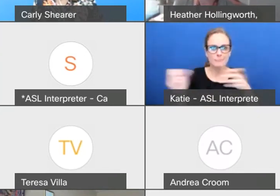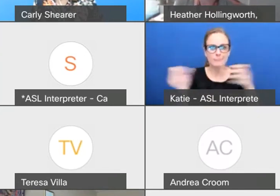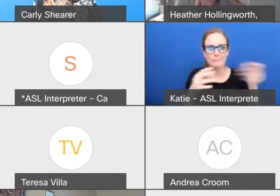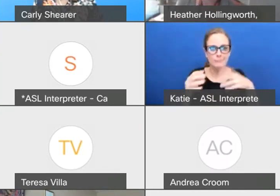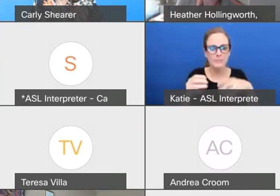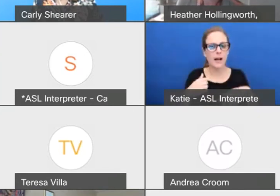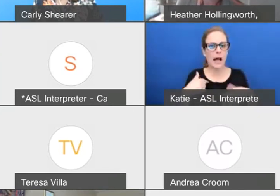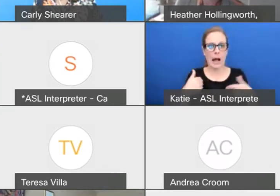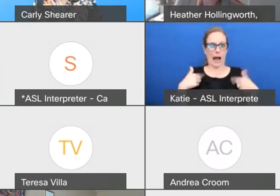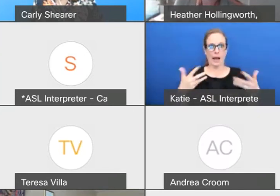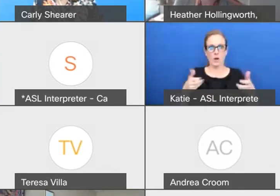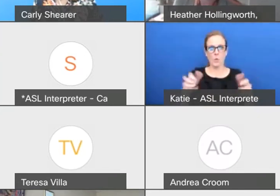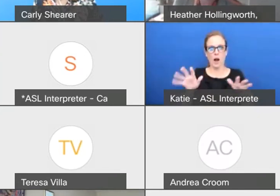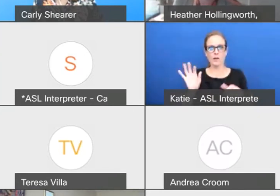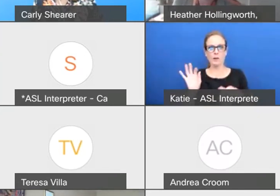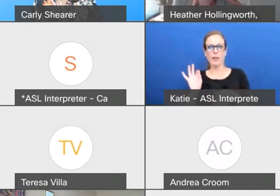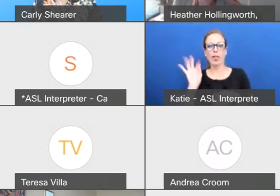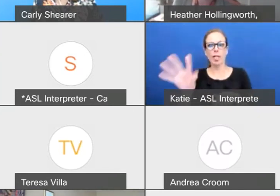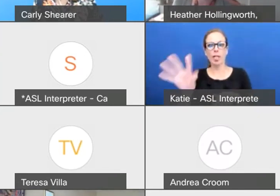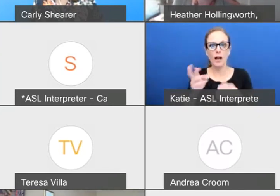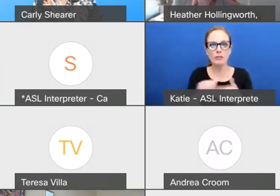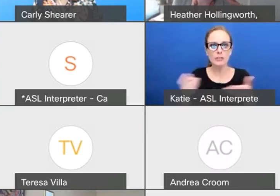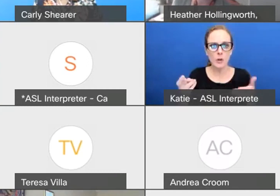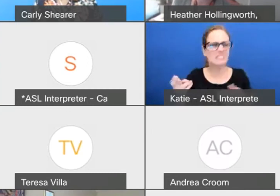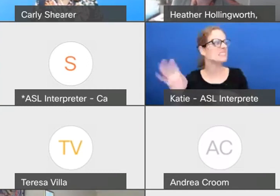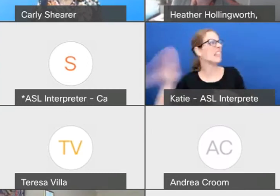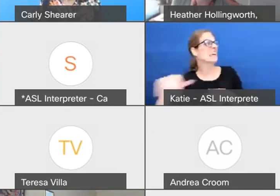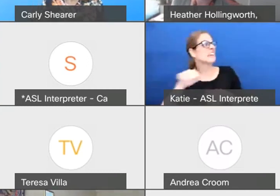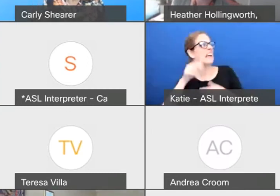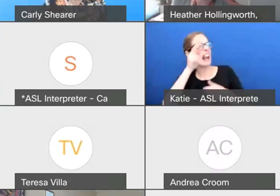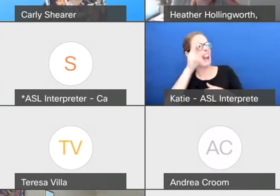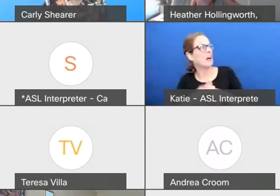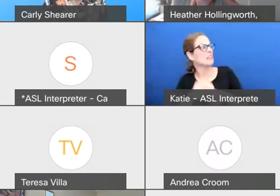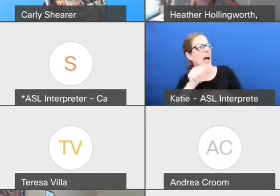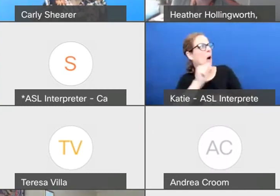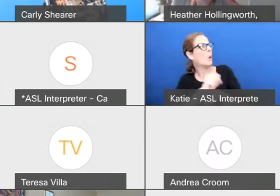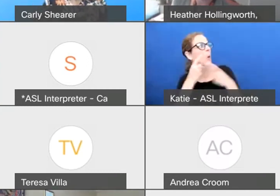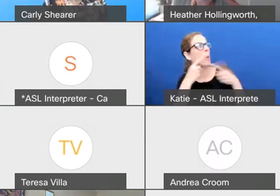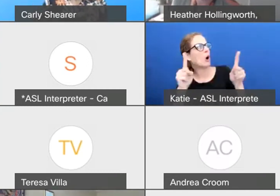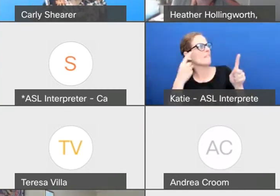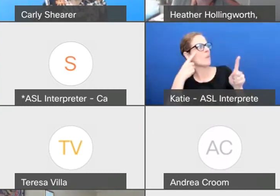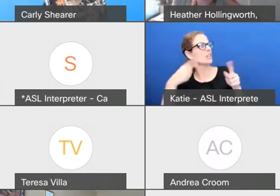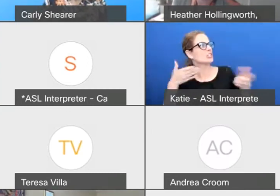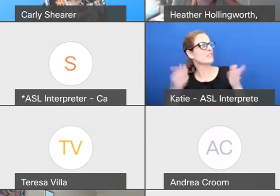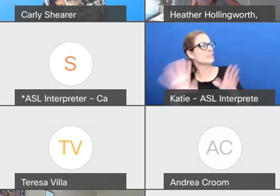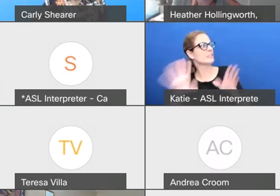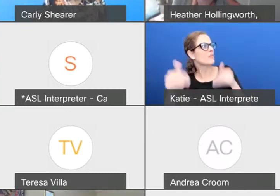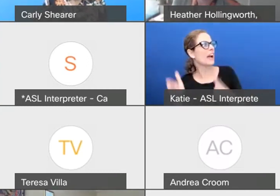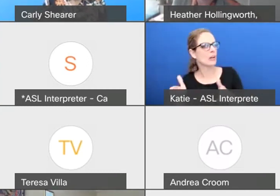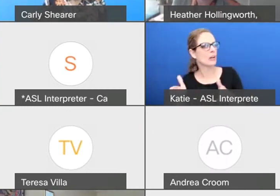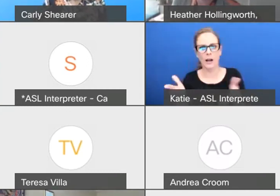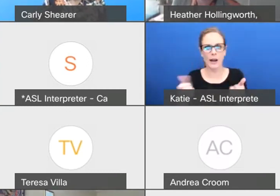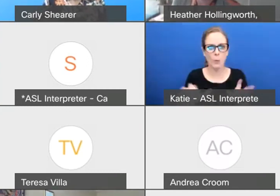certainly don't want to share a resource that someone, you know, says doesn't work well for you as service providers,